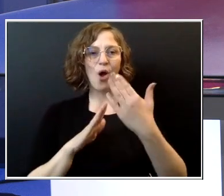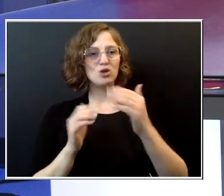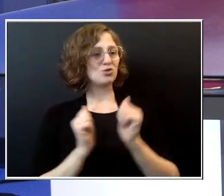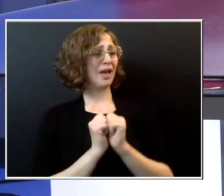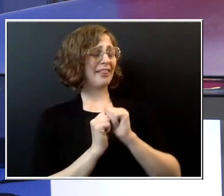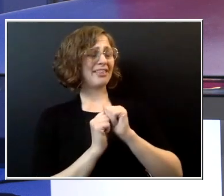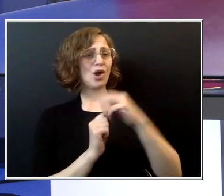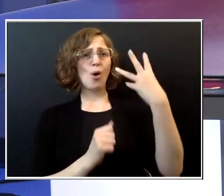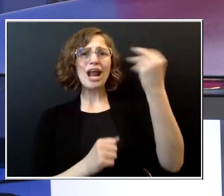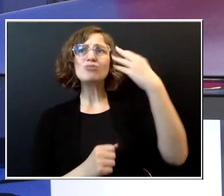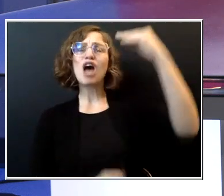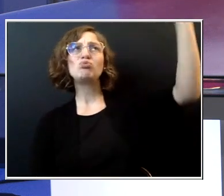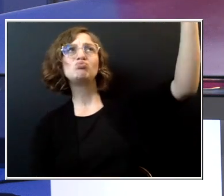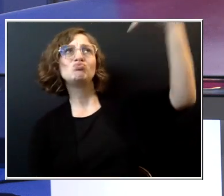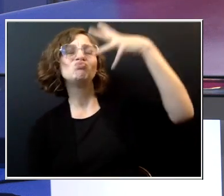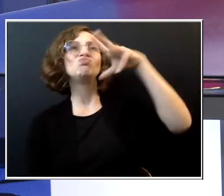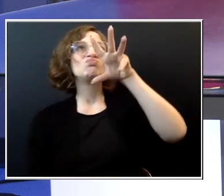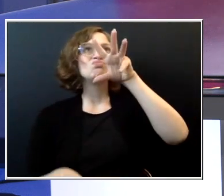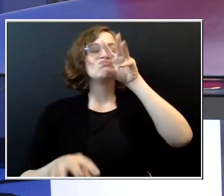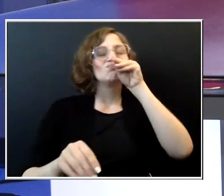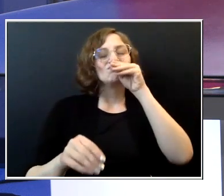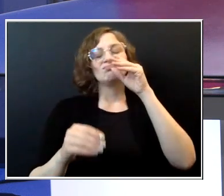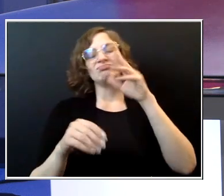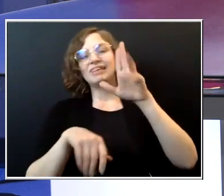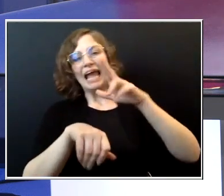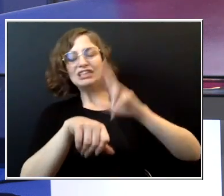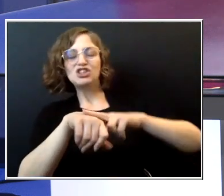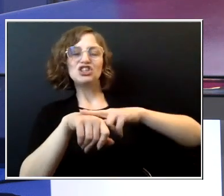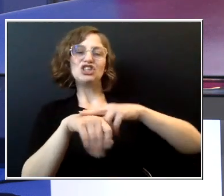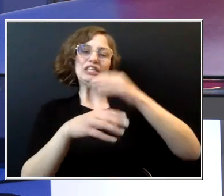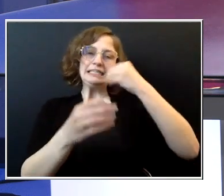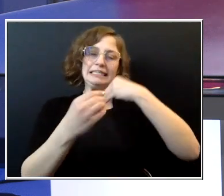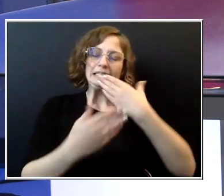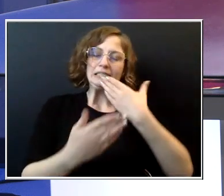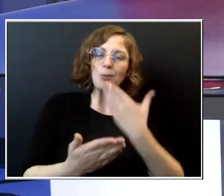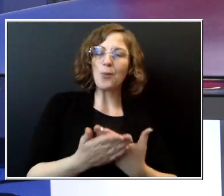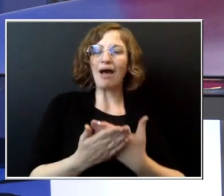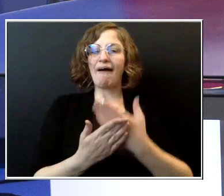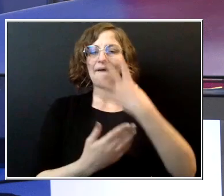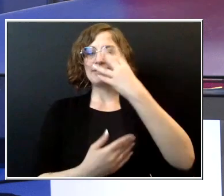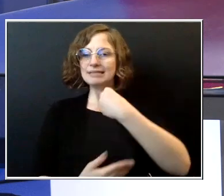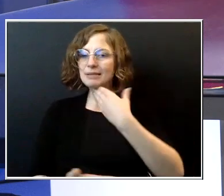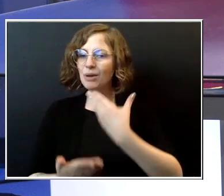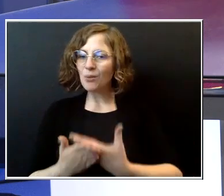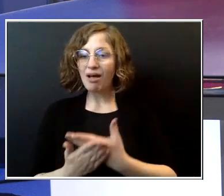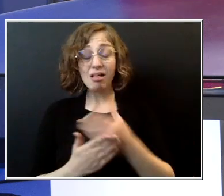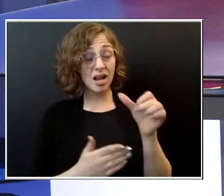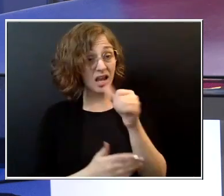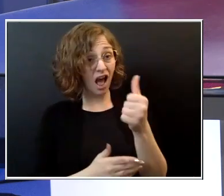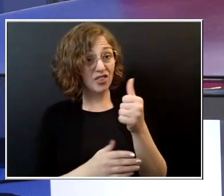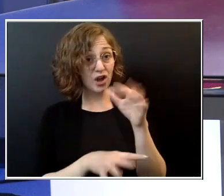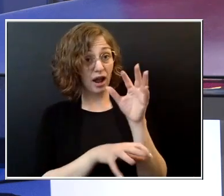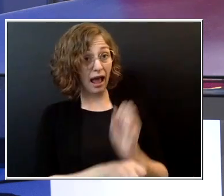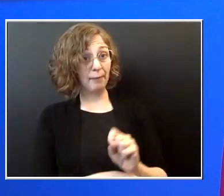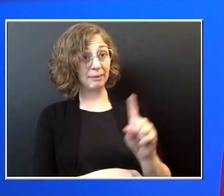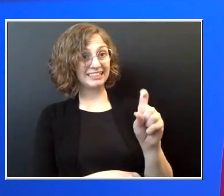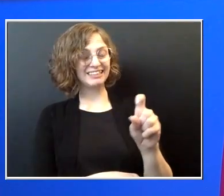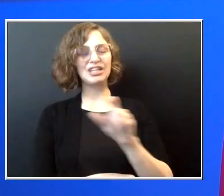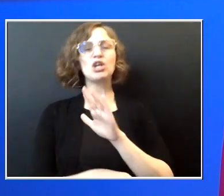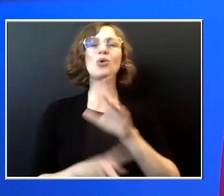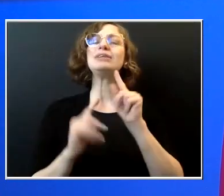eating right and getting the right sleep. Any other specific holistic health habits that you've been incorporating? Your team, your